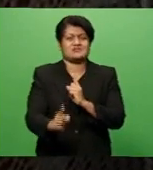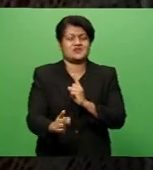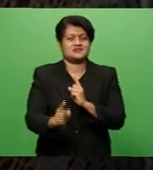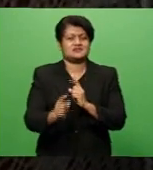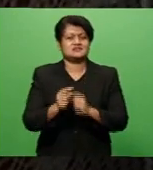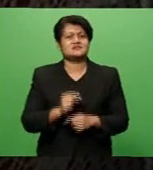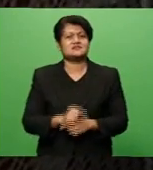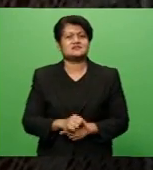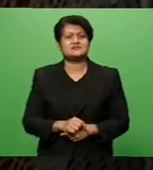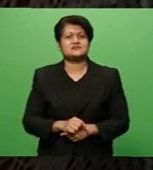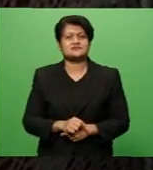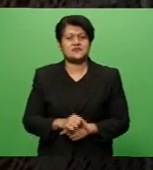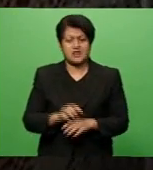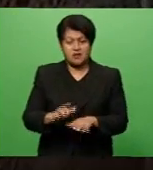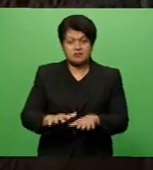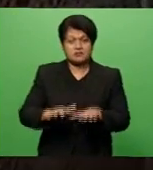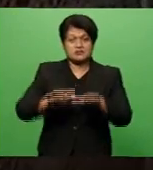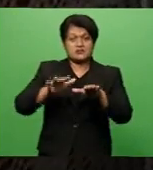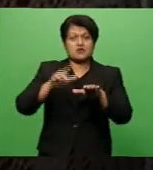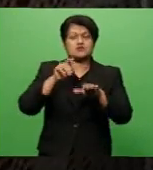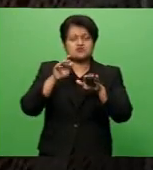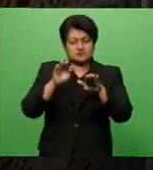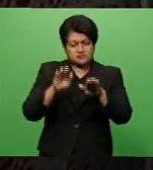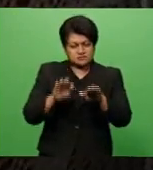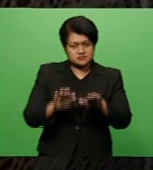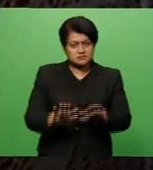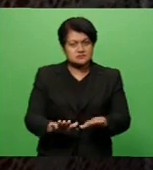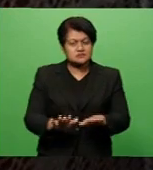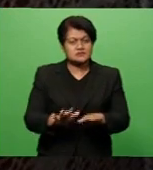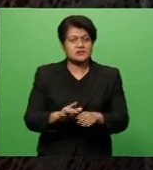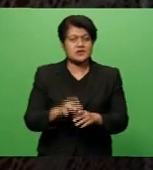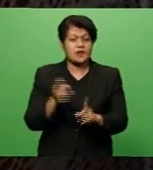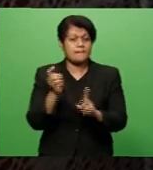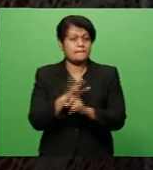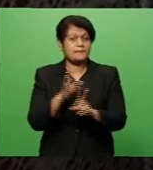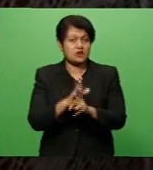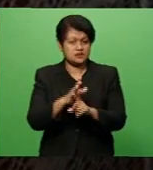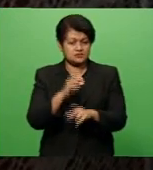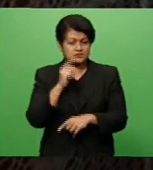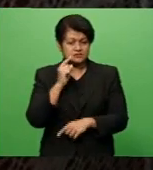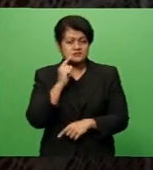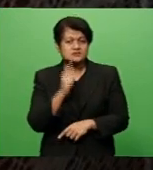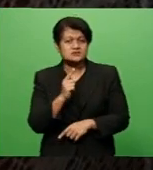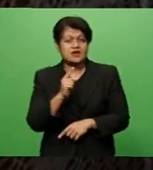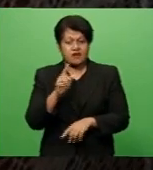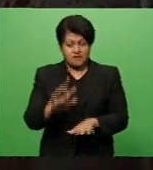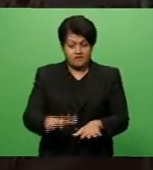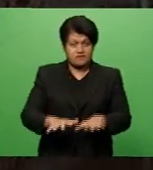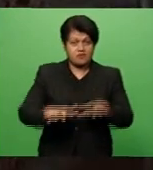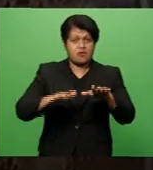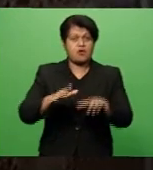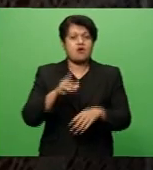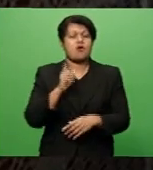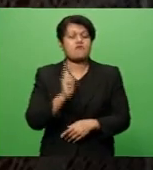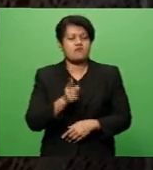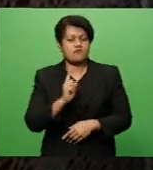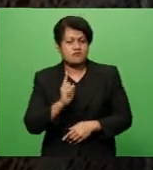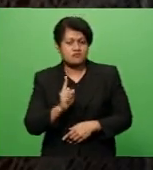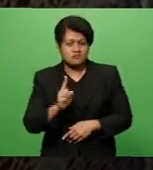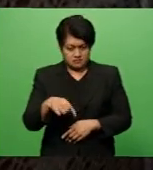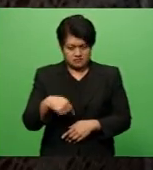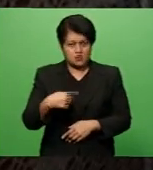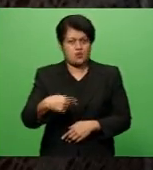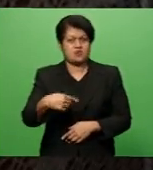completely subside. And Edwin, it is also important to note that a flood warning is still in force for all the